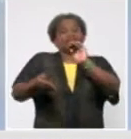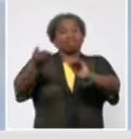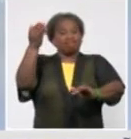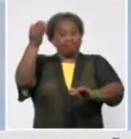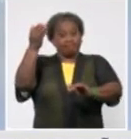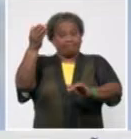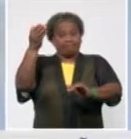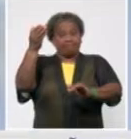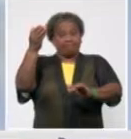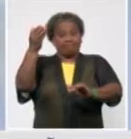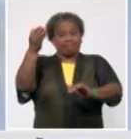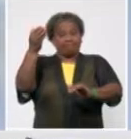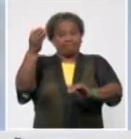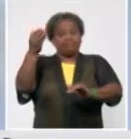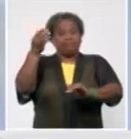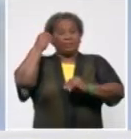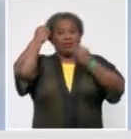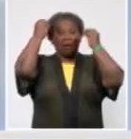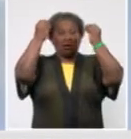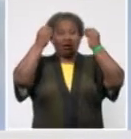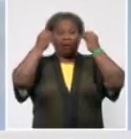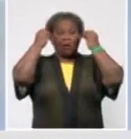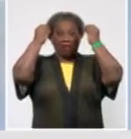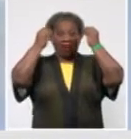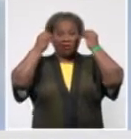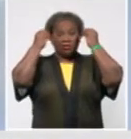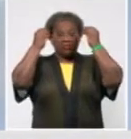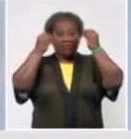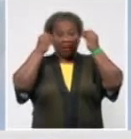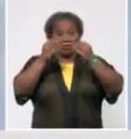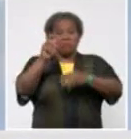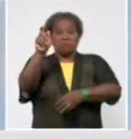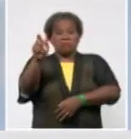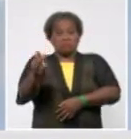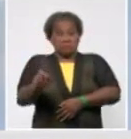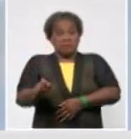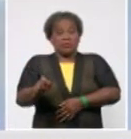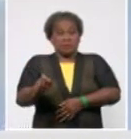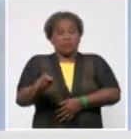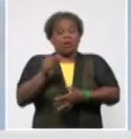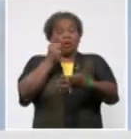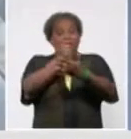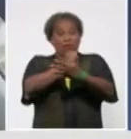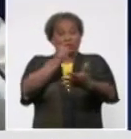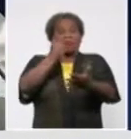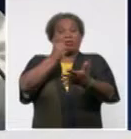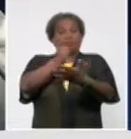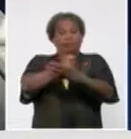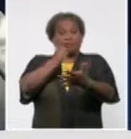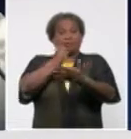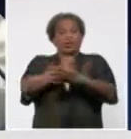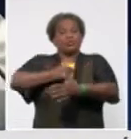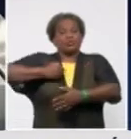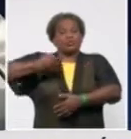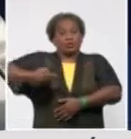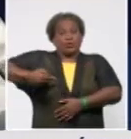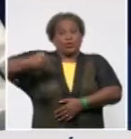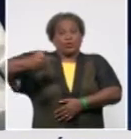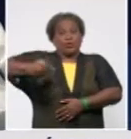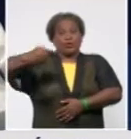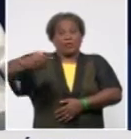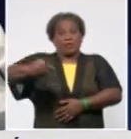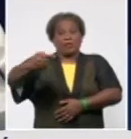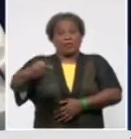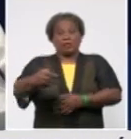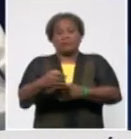of diagnosed cases these last days. Yesterday, over 7,000 samples were processed,